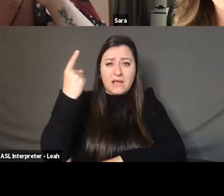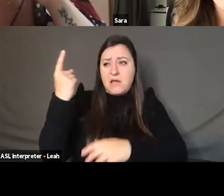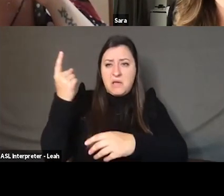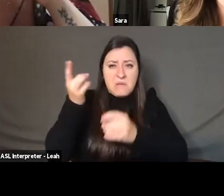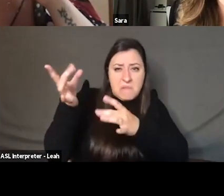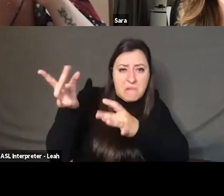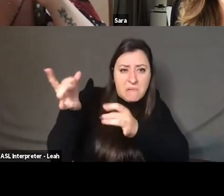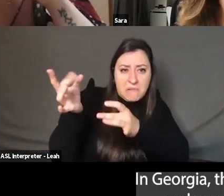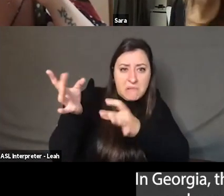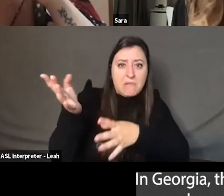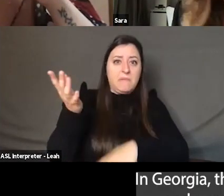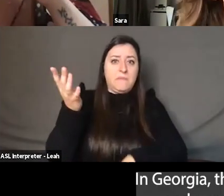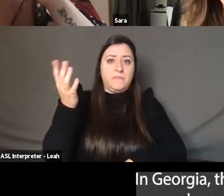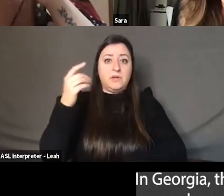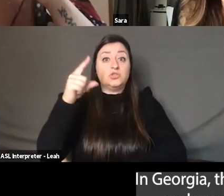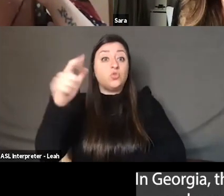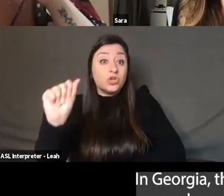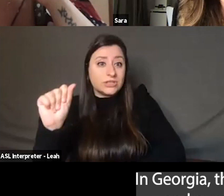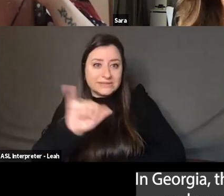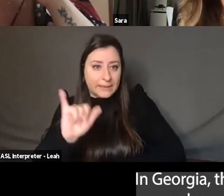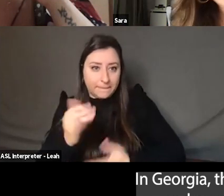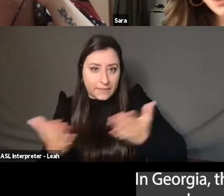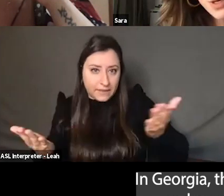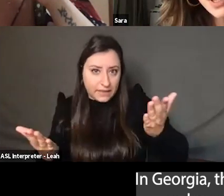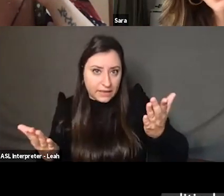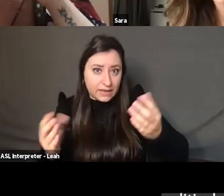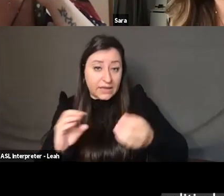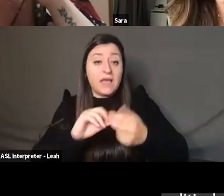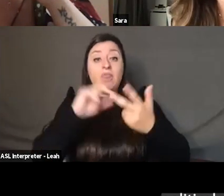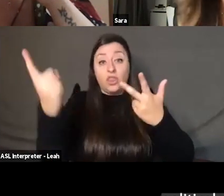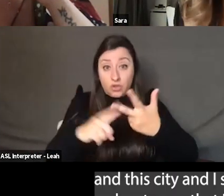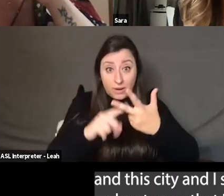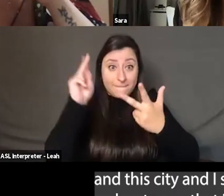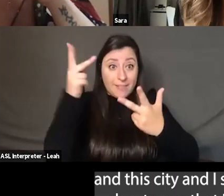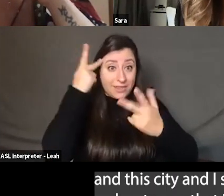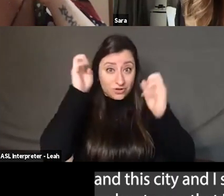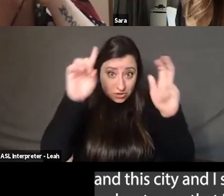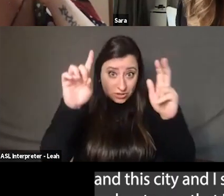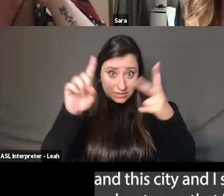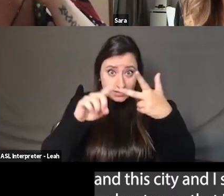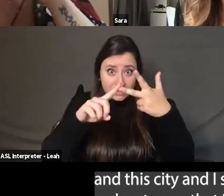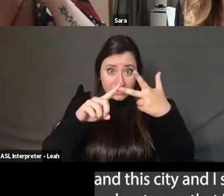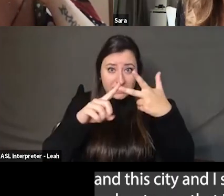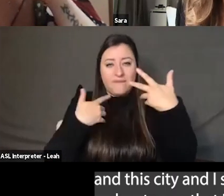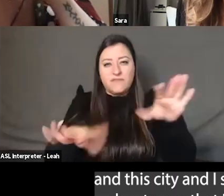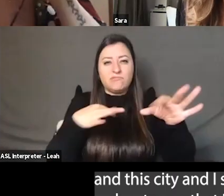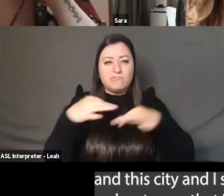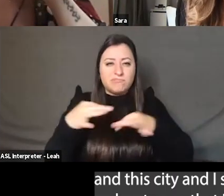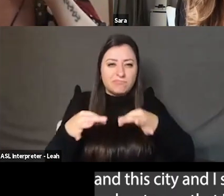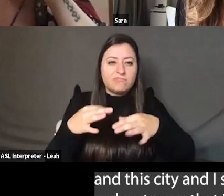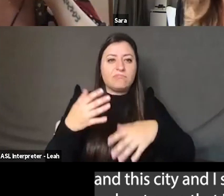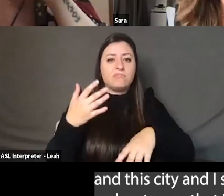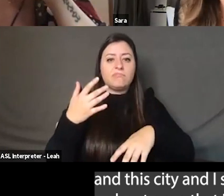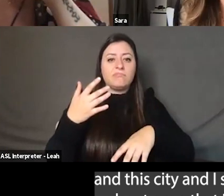them. In Georgia, the same thing. And number three, political education. And this sitting, I sort of talked to you about once that I